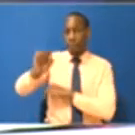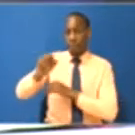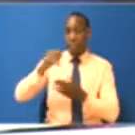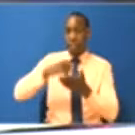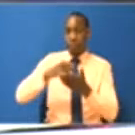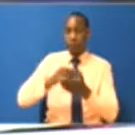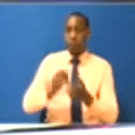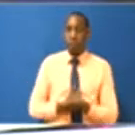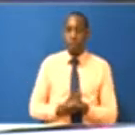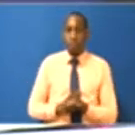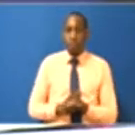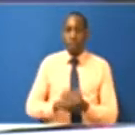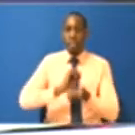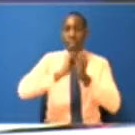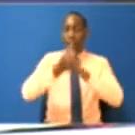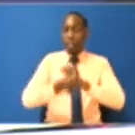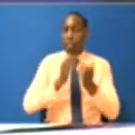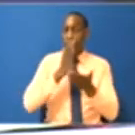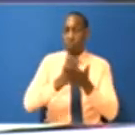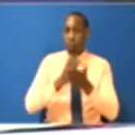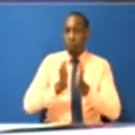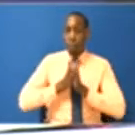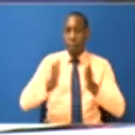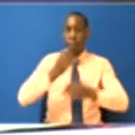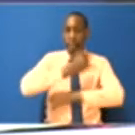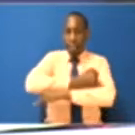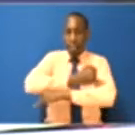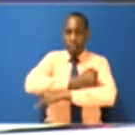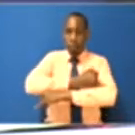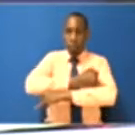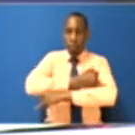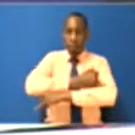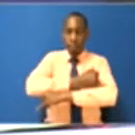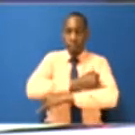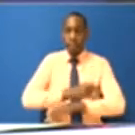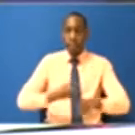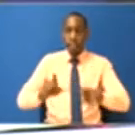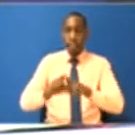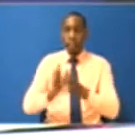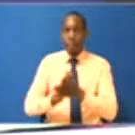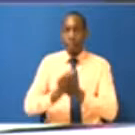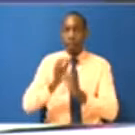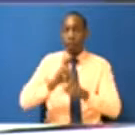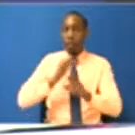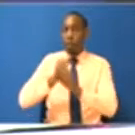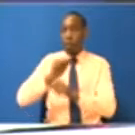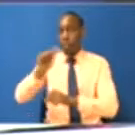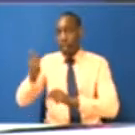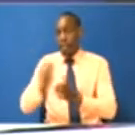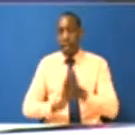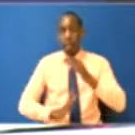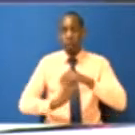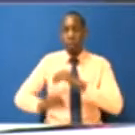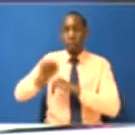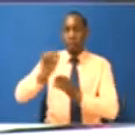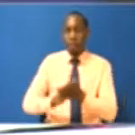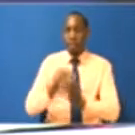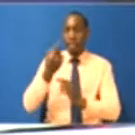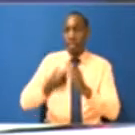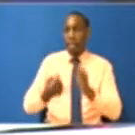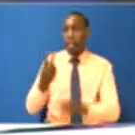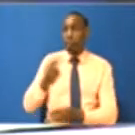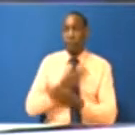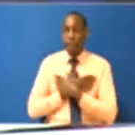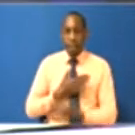amongst the most reformed public institution and most collaborative top five in a matter of two years my